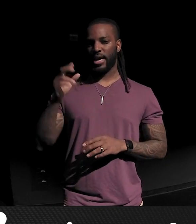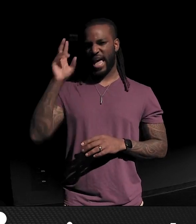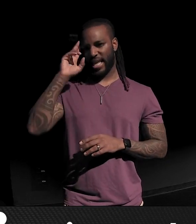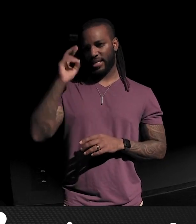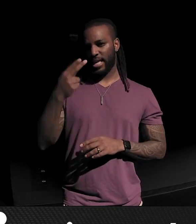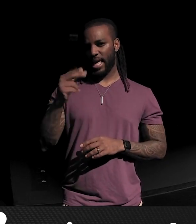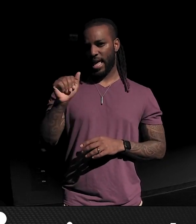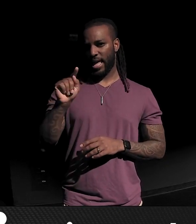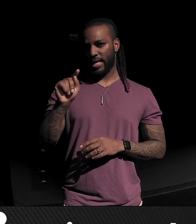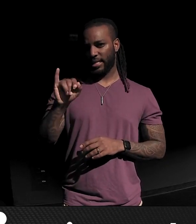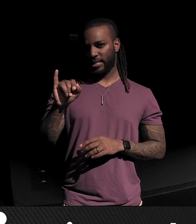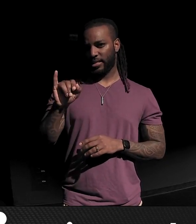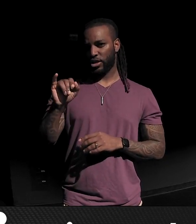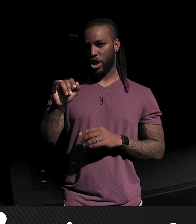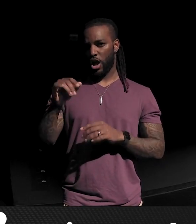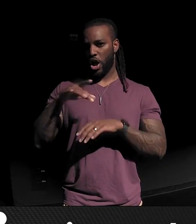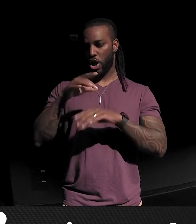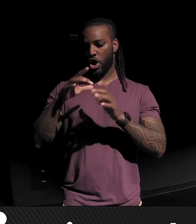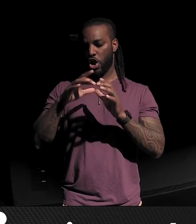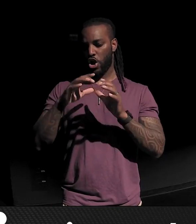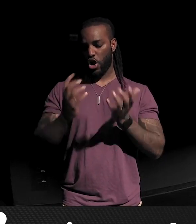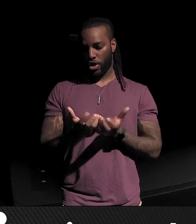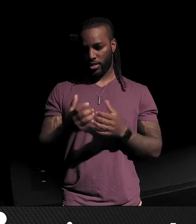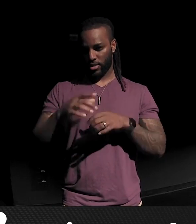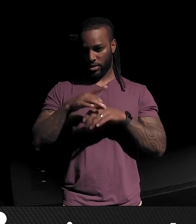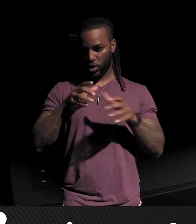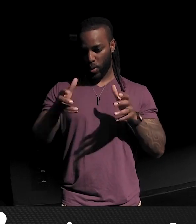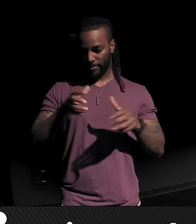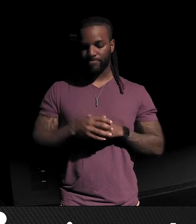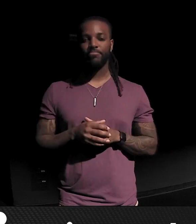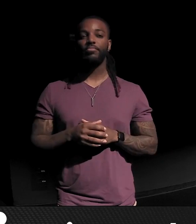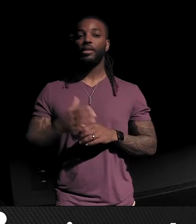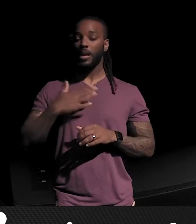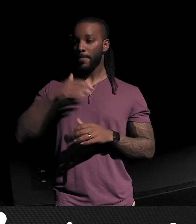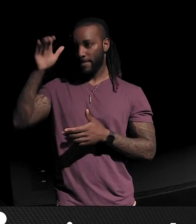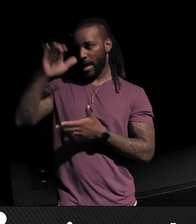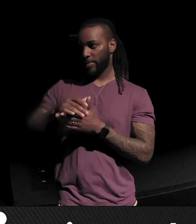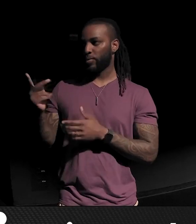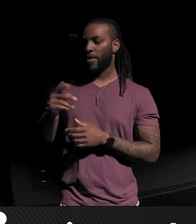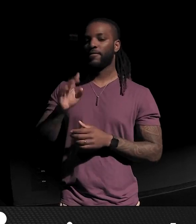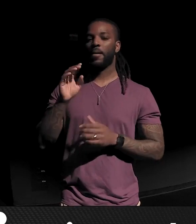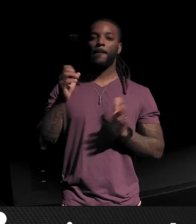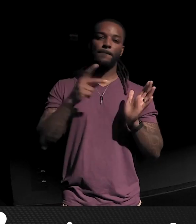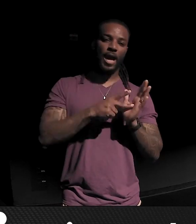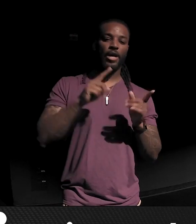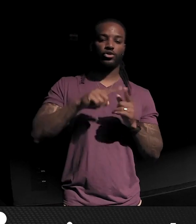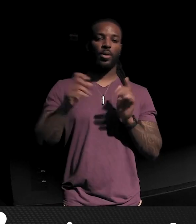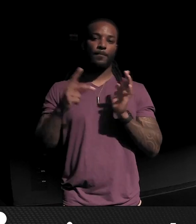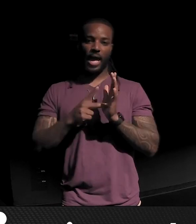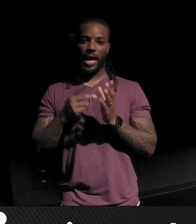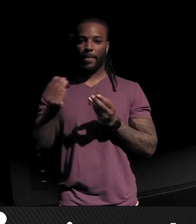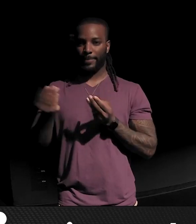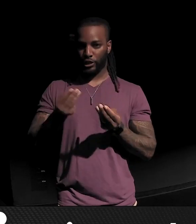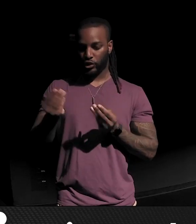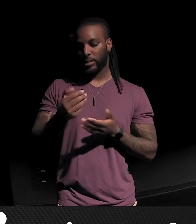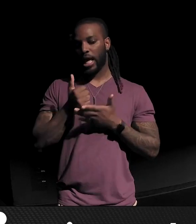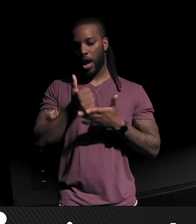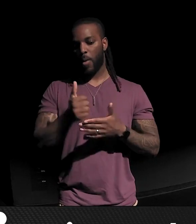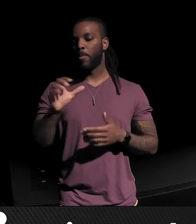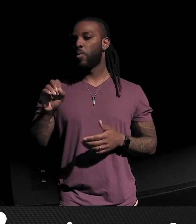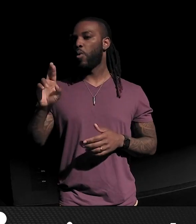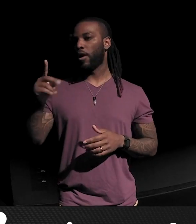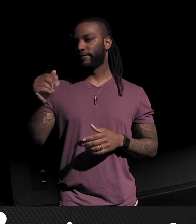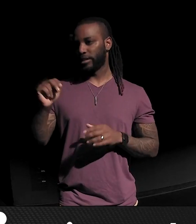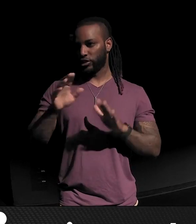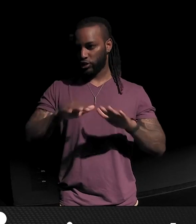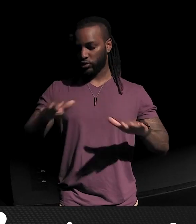if I haven't met you yet, my husband and I lead Back to Back Ministries, which is a ministry to orphaned and vulnerable children. And we were at